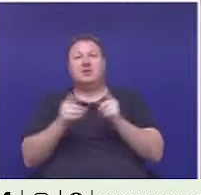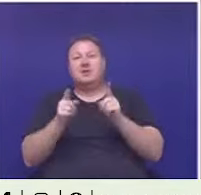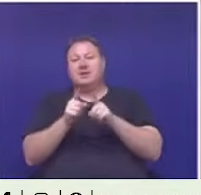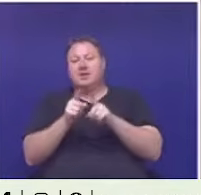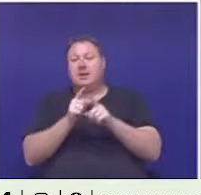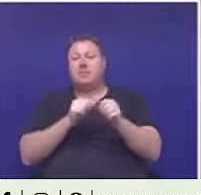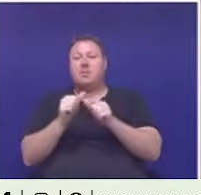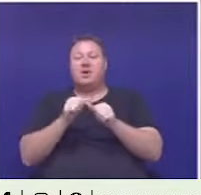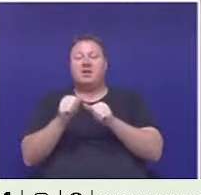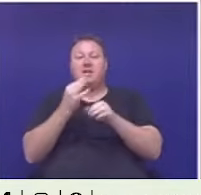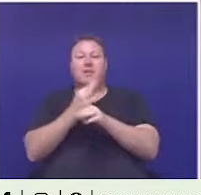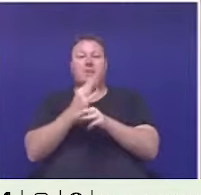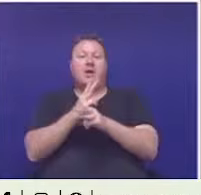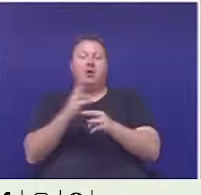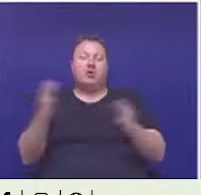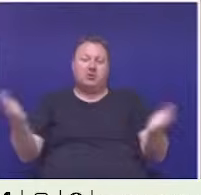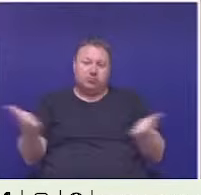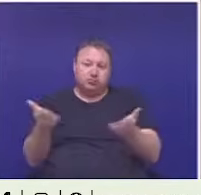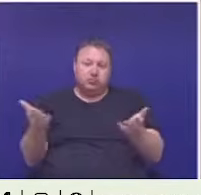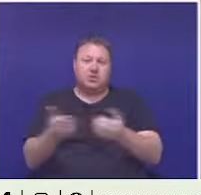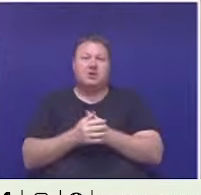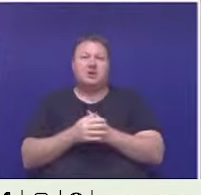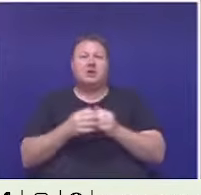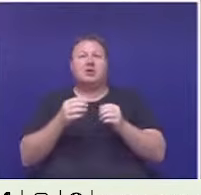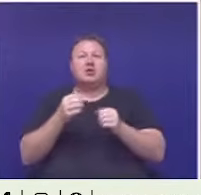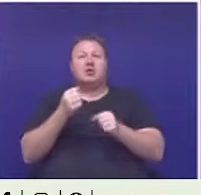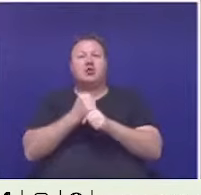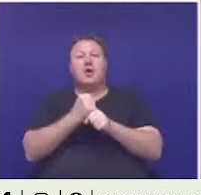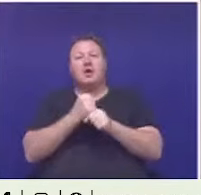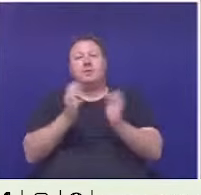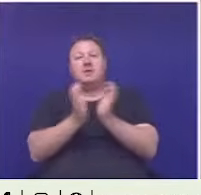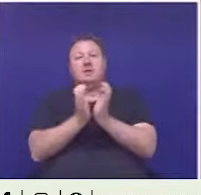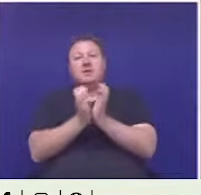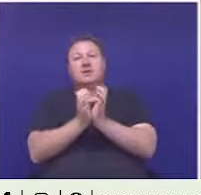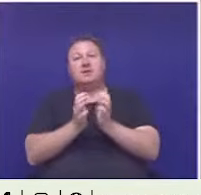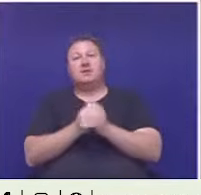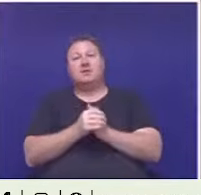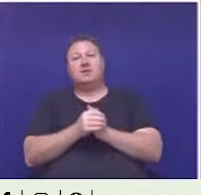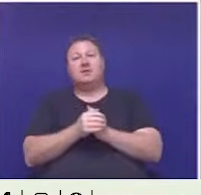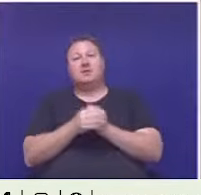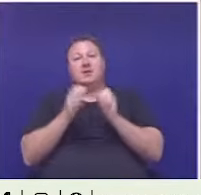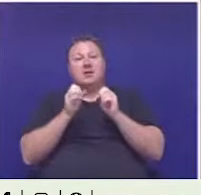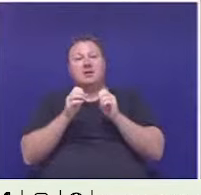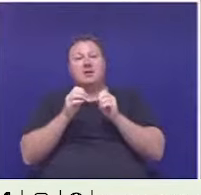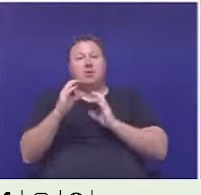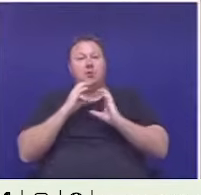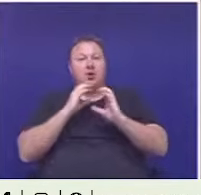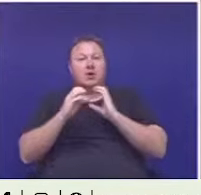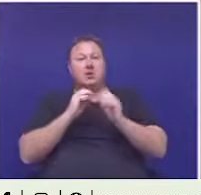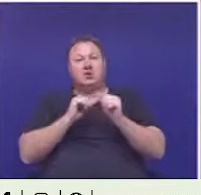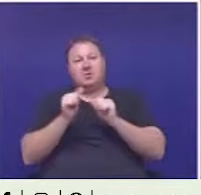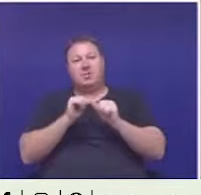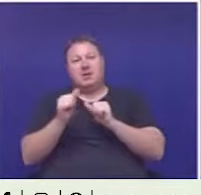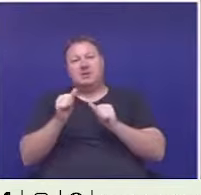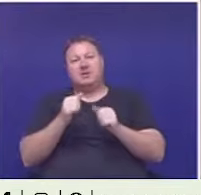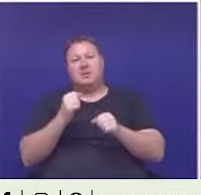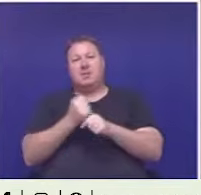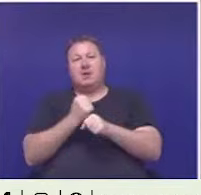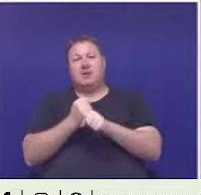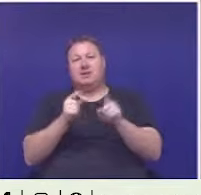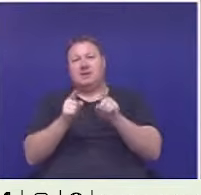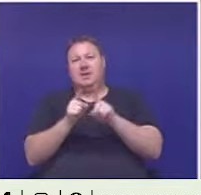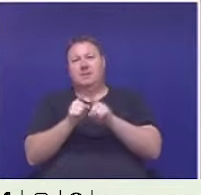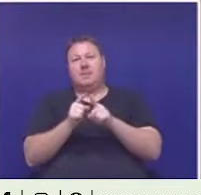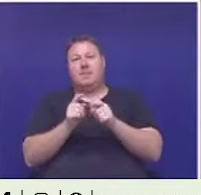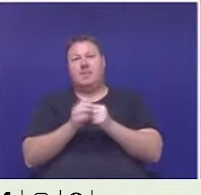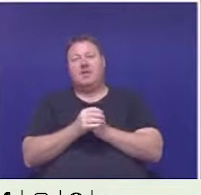engagement through grade meetings, learning support engagement, and improved communication between parents and the school. And so, yes,